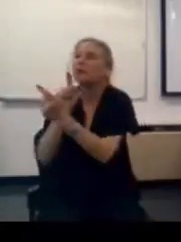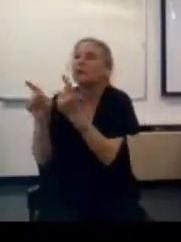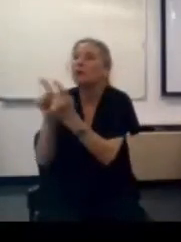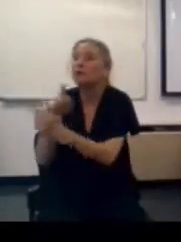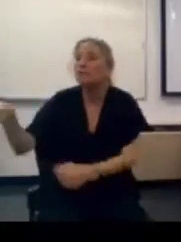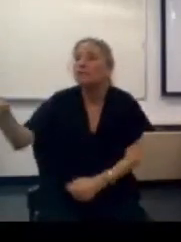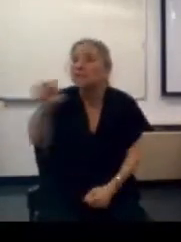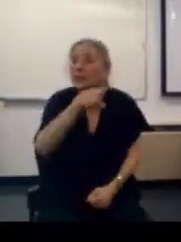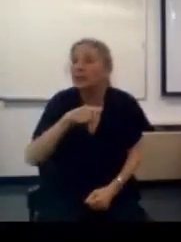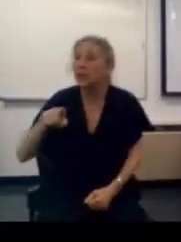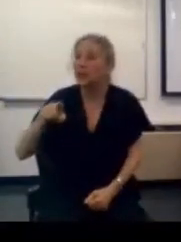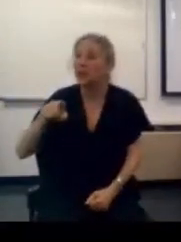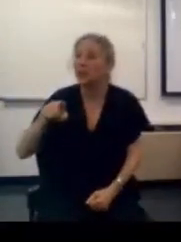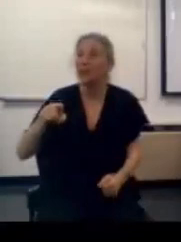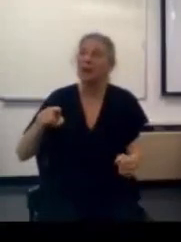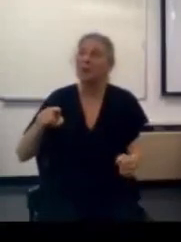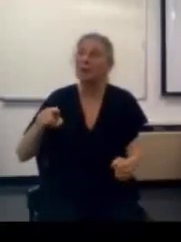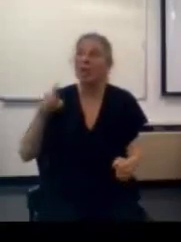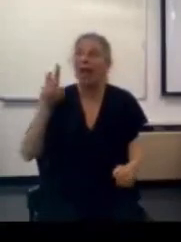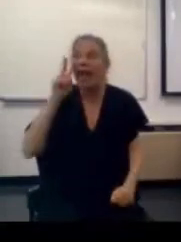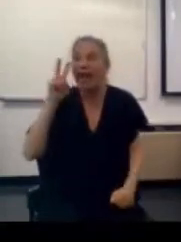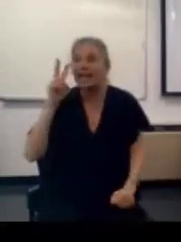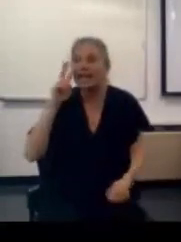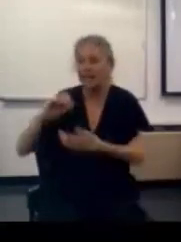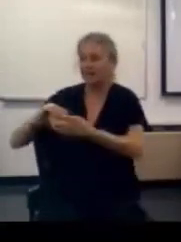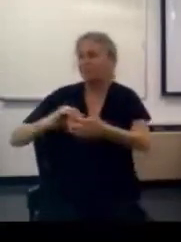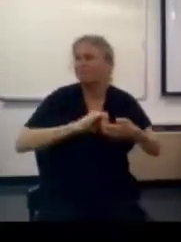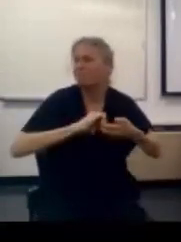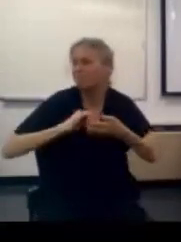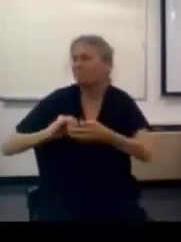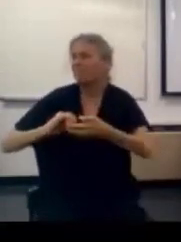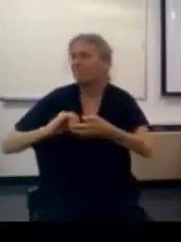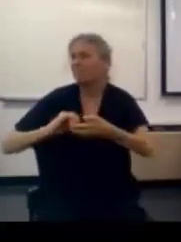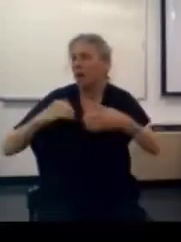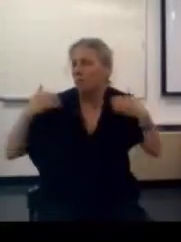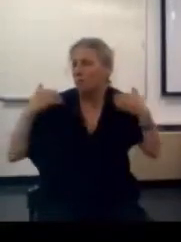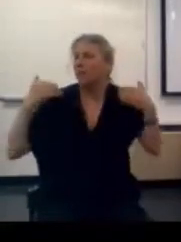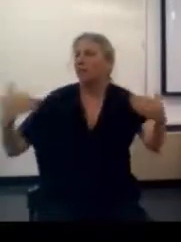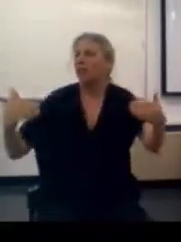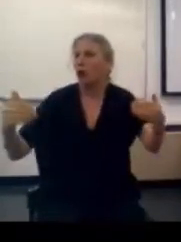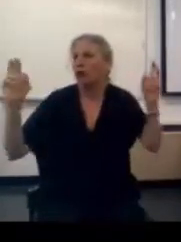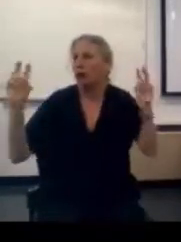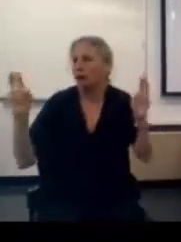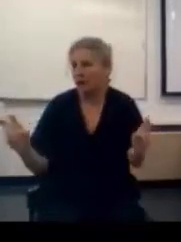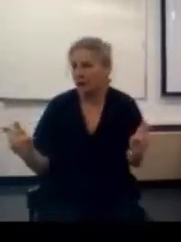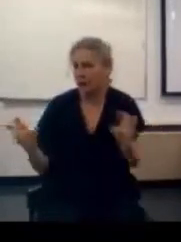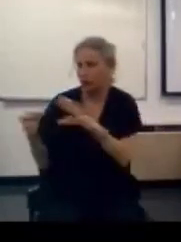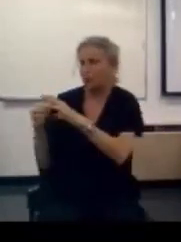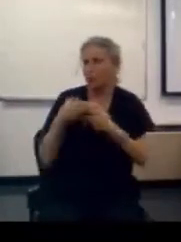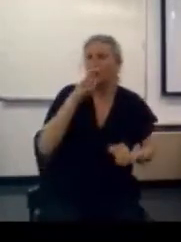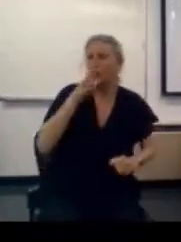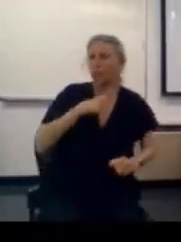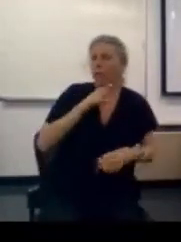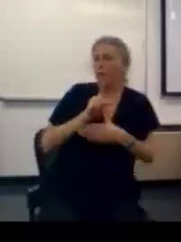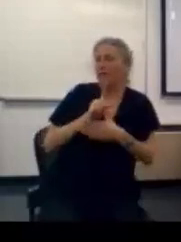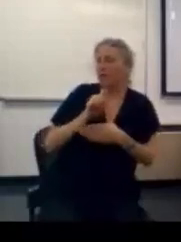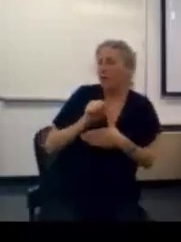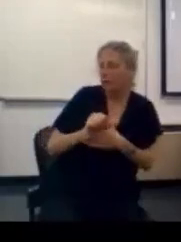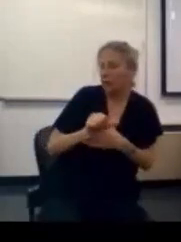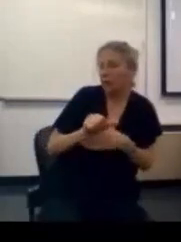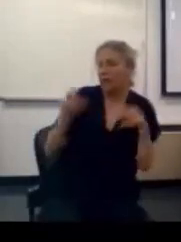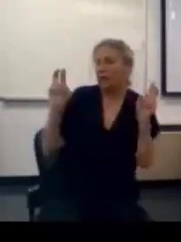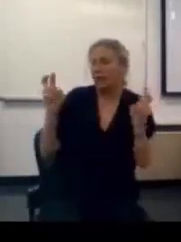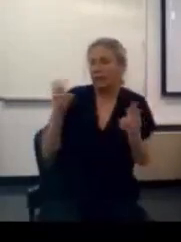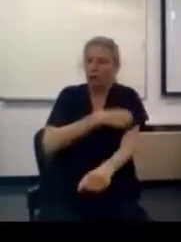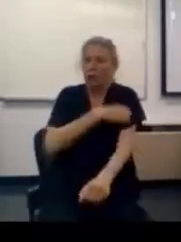forward to meeting all of you and seeing how we can work together moving forward on the issues